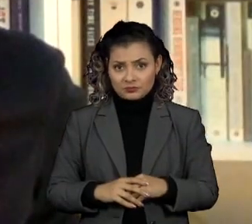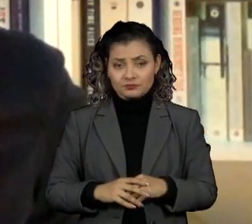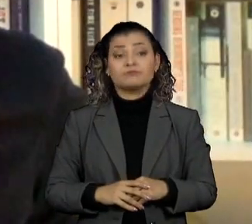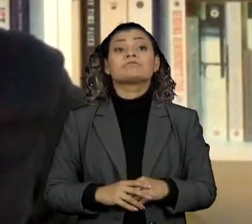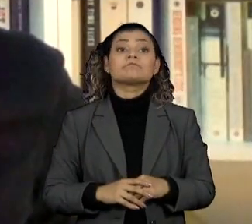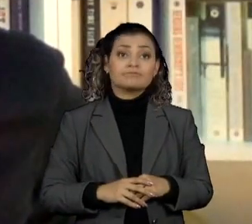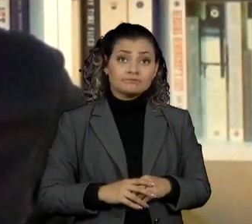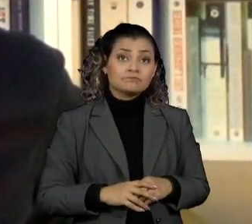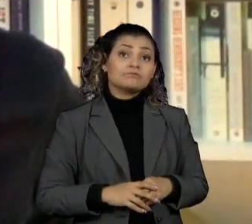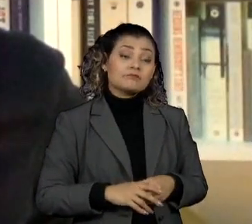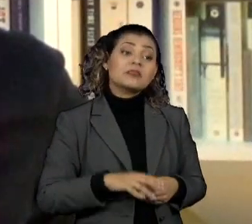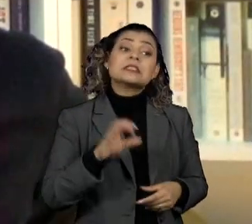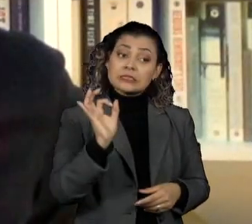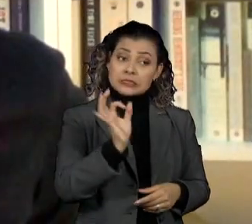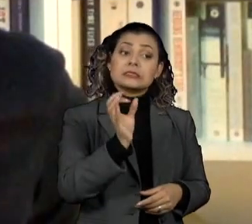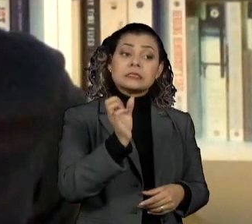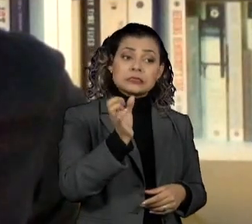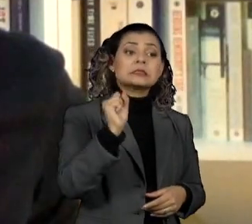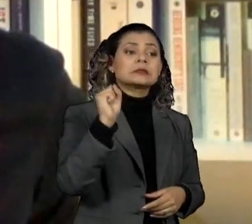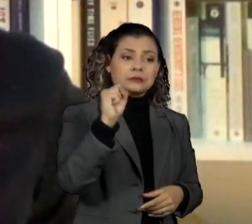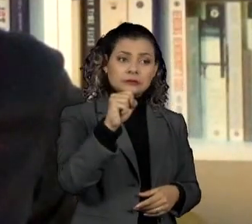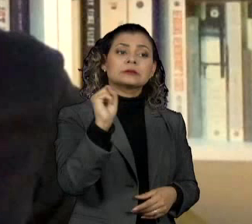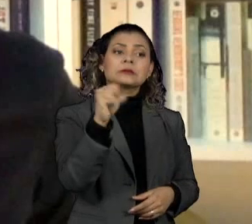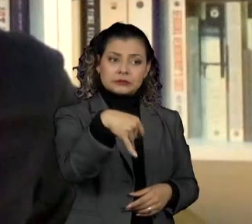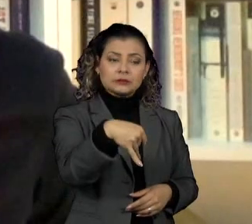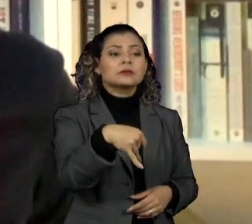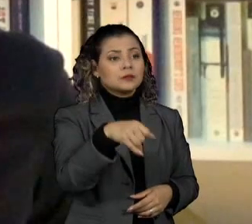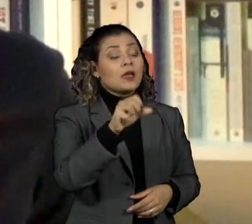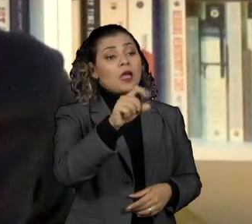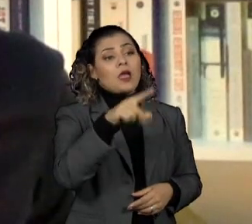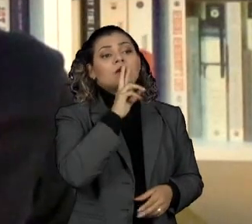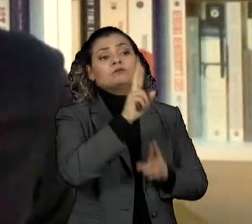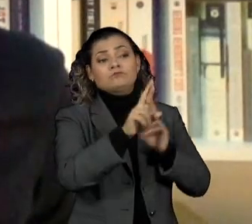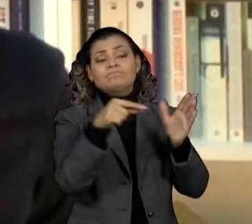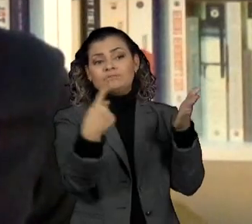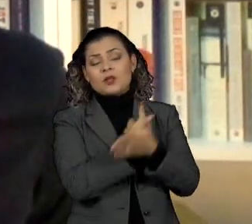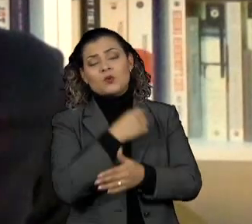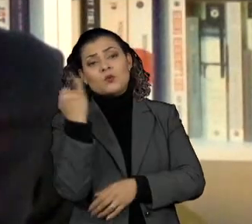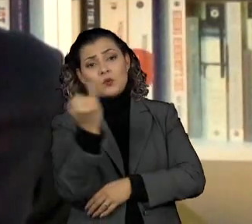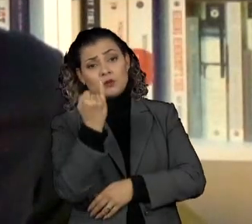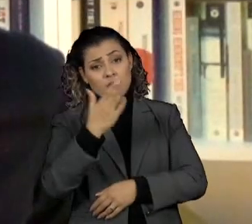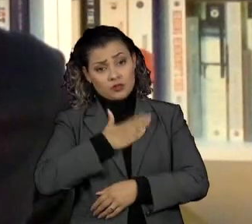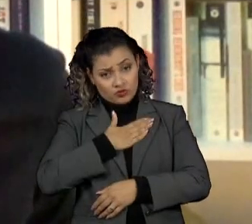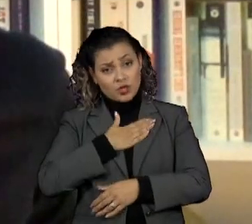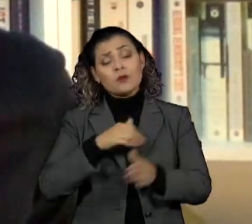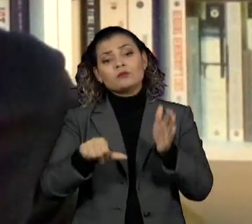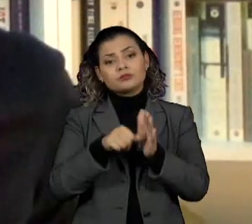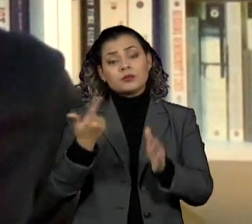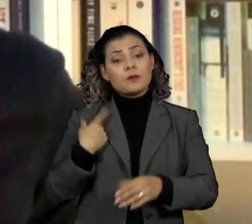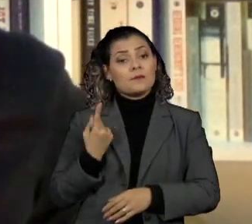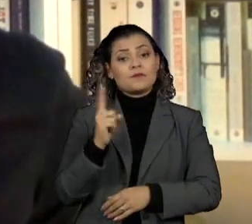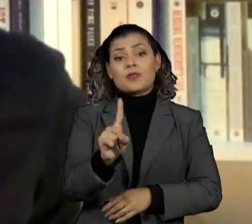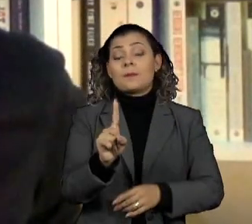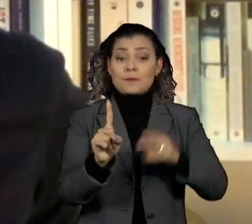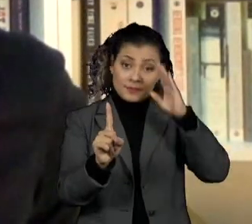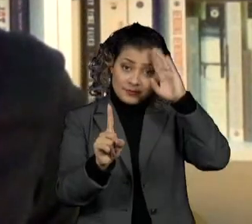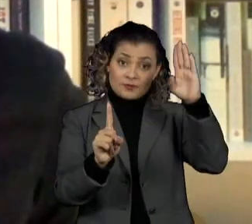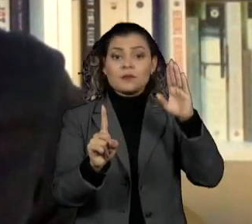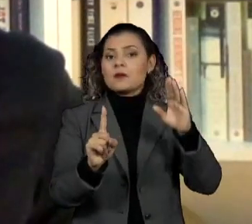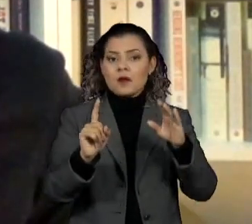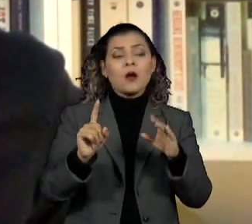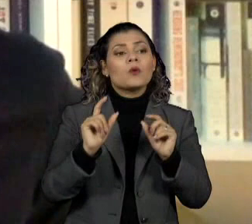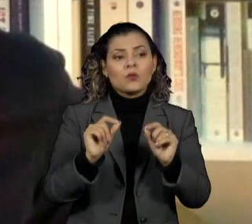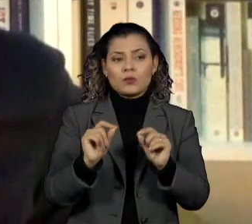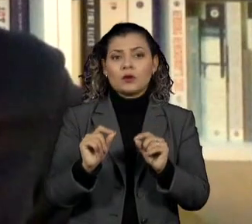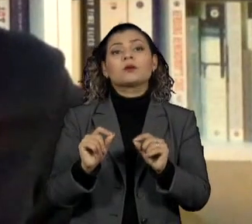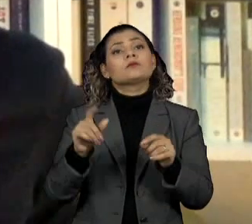So, yes, so, that's an important question. I was among the first to raise the idea of viral